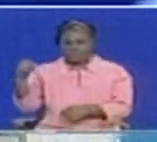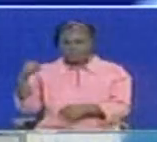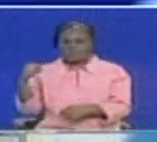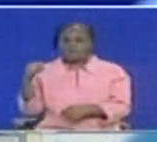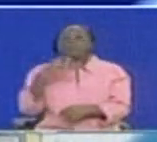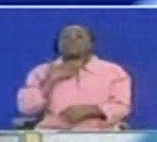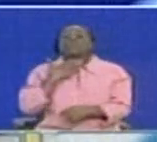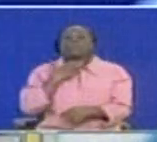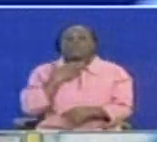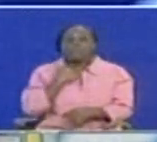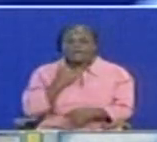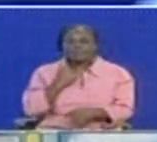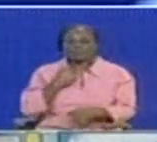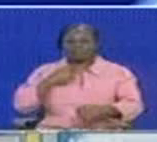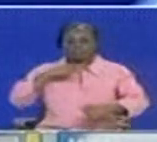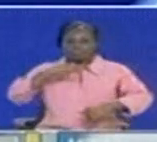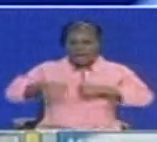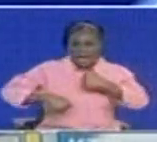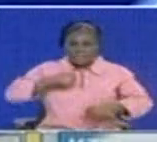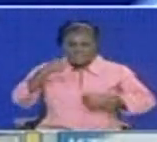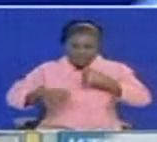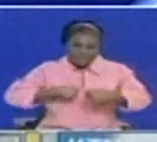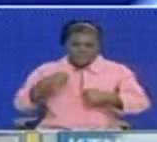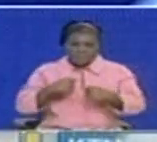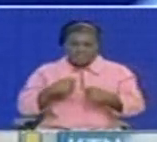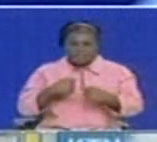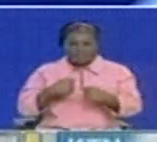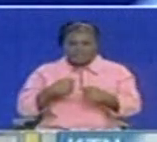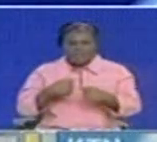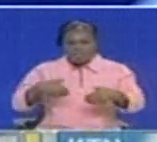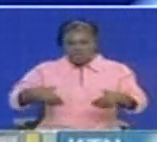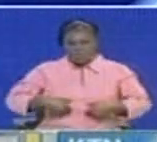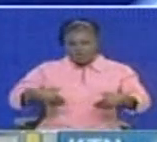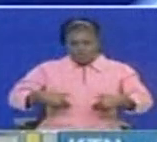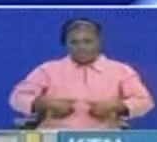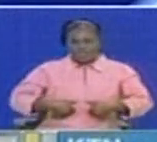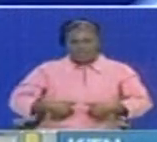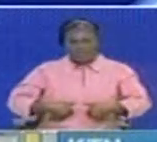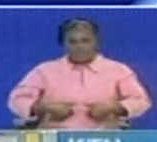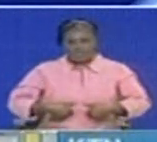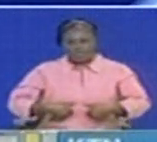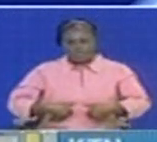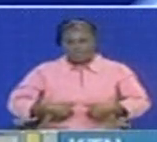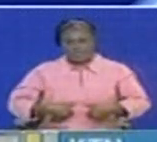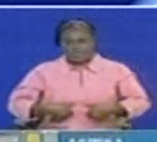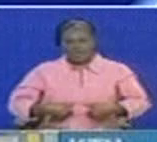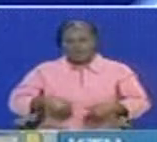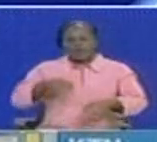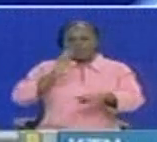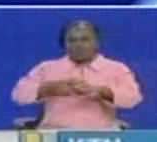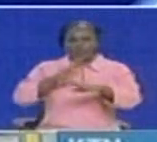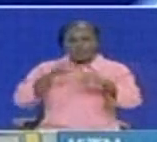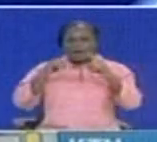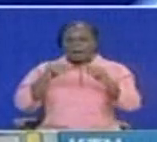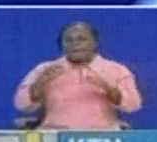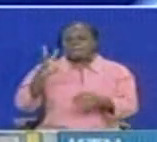wanted a funky, vibrant, you know, kind of message, and very youthful. We didn't say Mambo ni Mazuri, we said